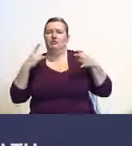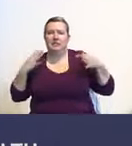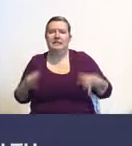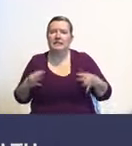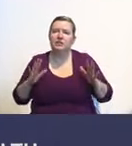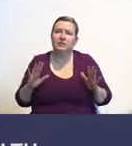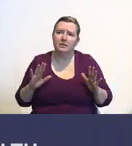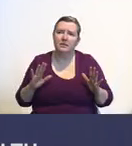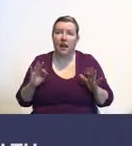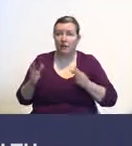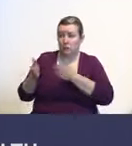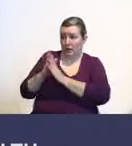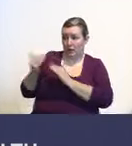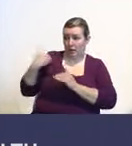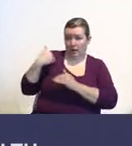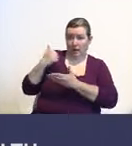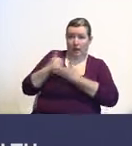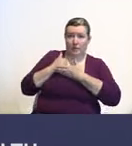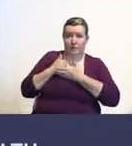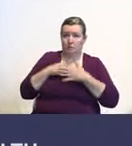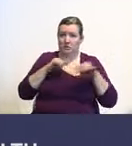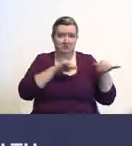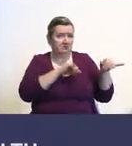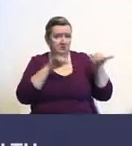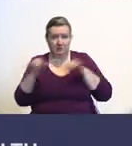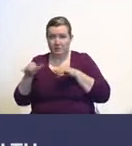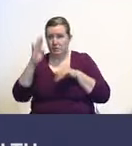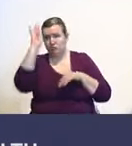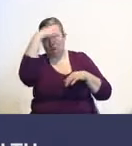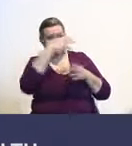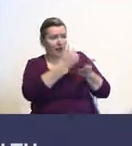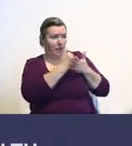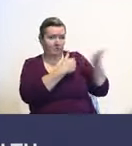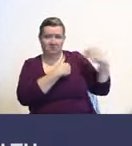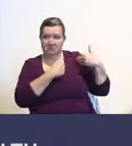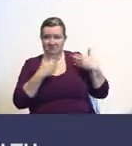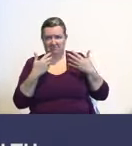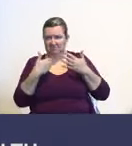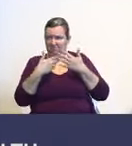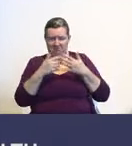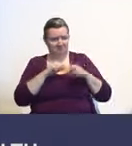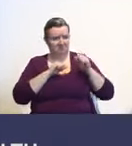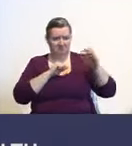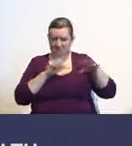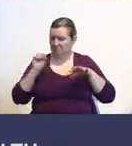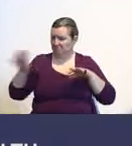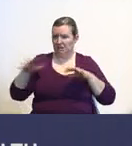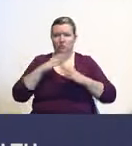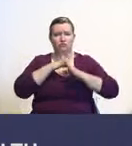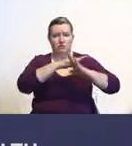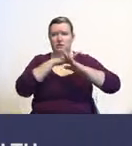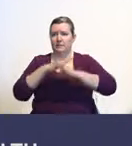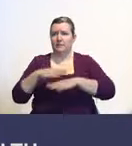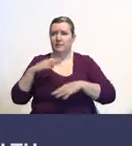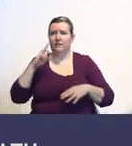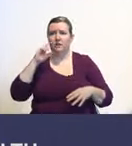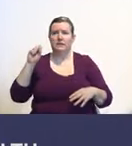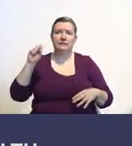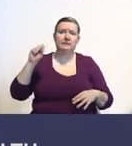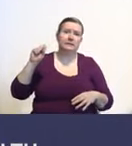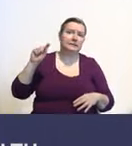that. We did it during the Trump administration to protect monuments, and we're doing it in this case, I assume, to make sure